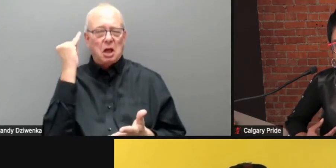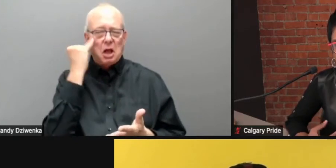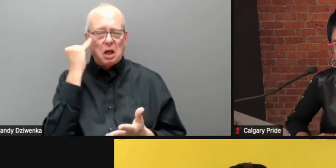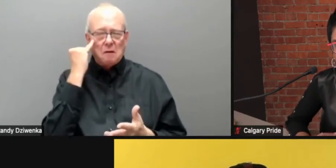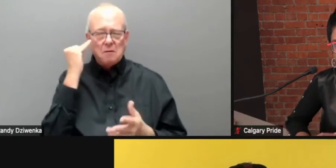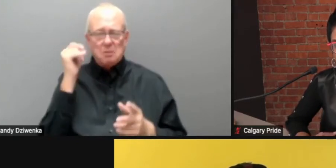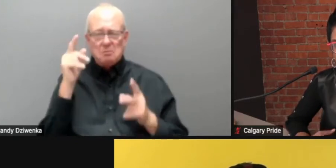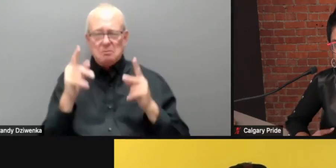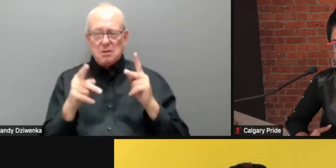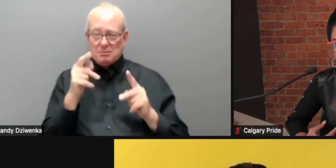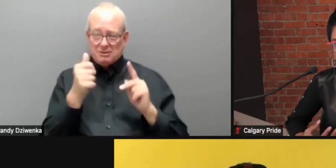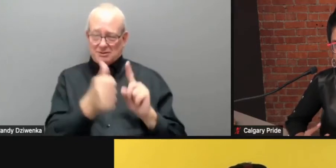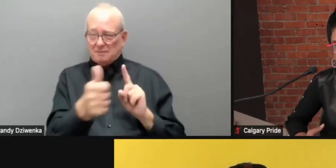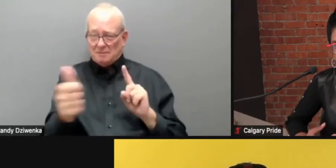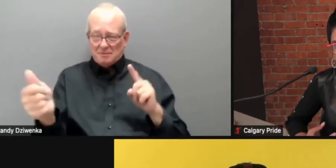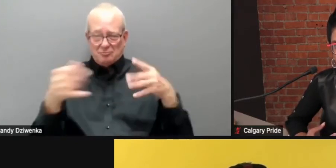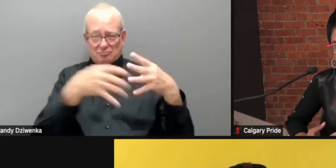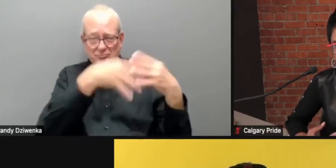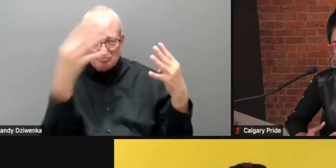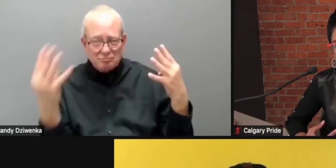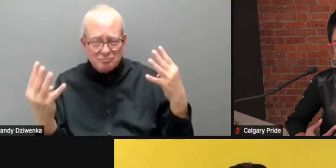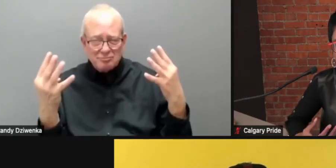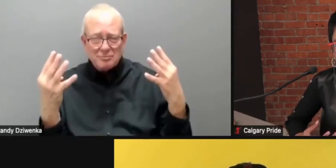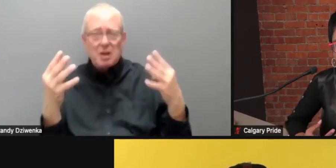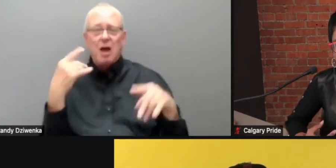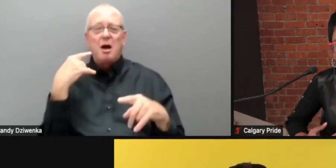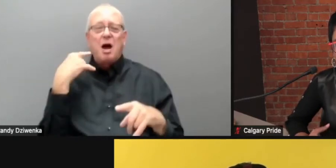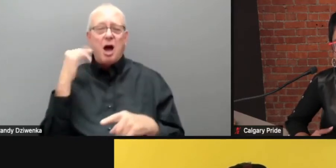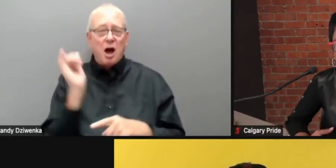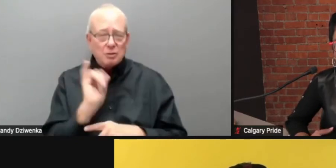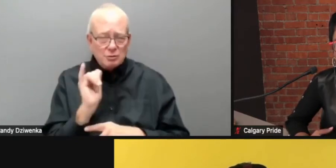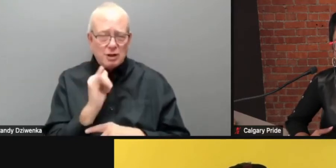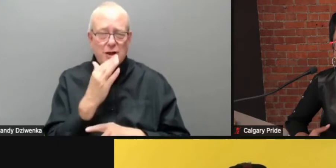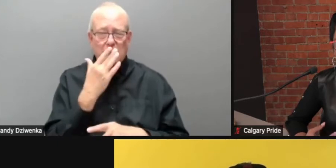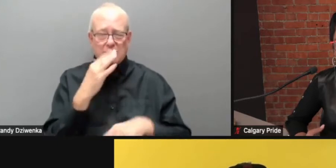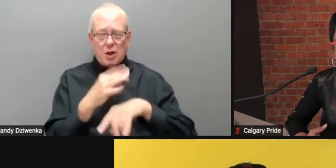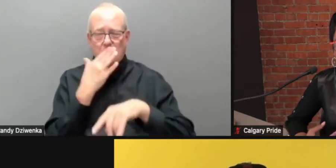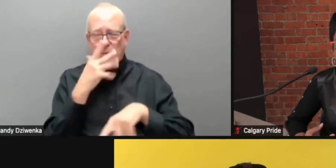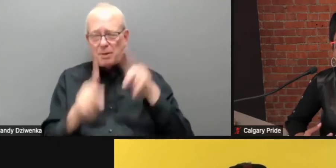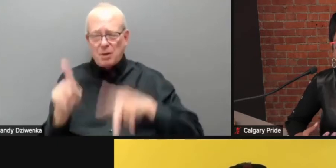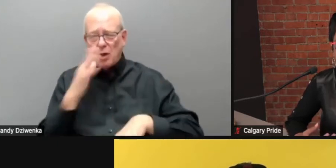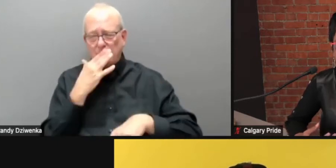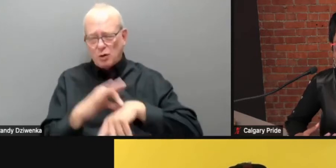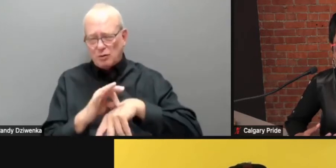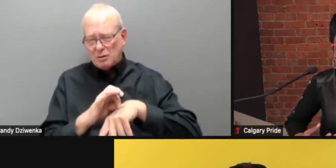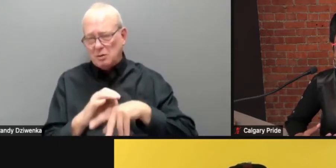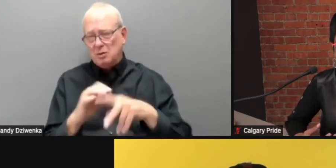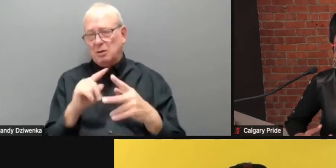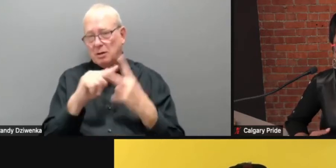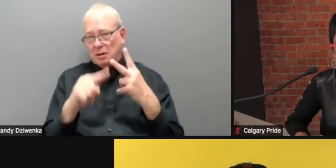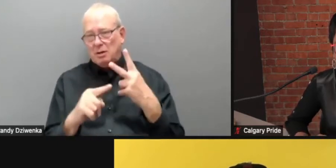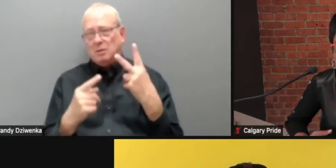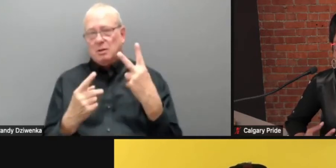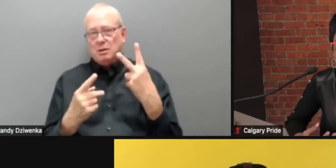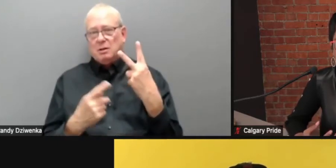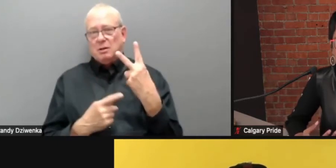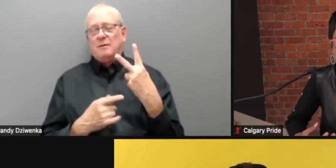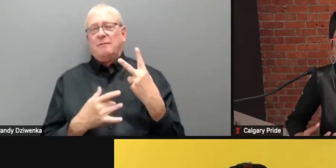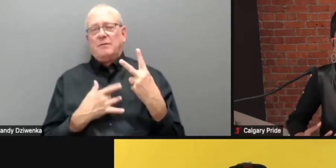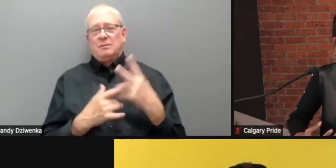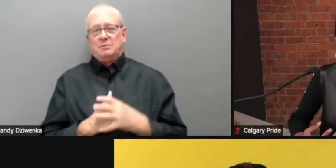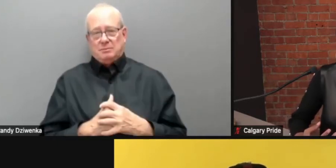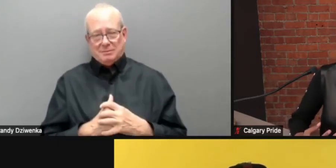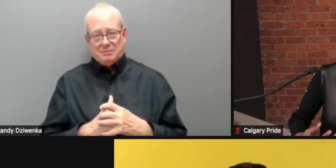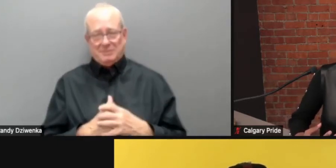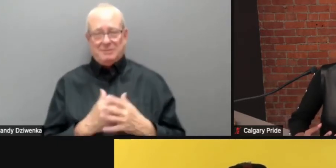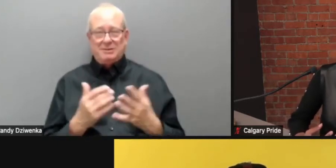hard to explain the reasoning for and the benefits of that affirmative statement. In your